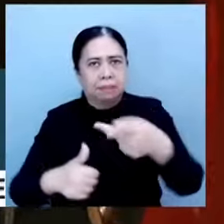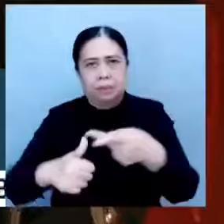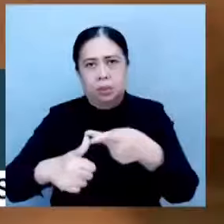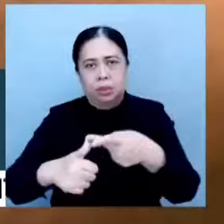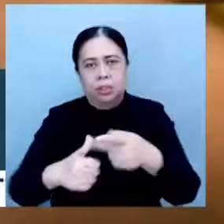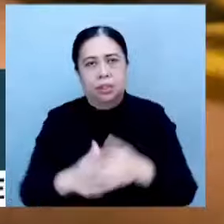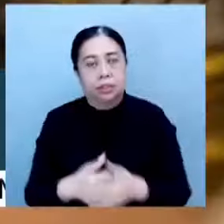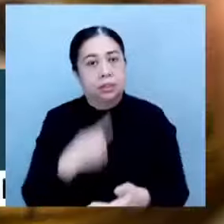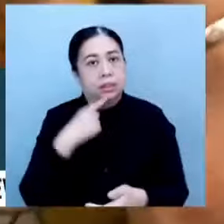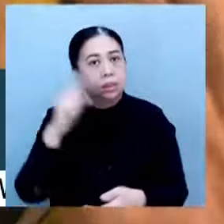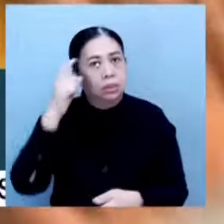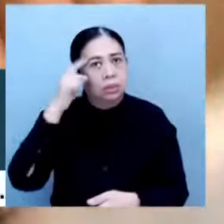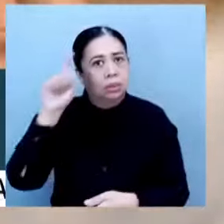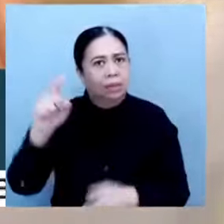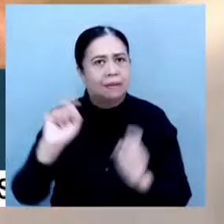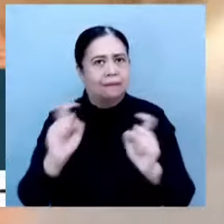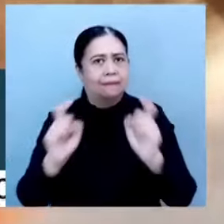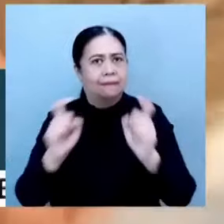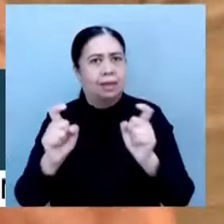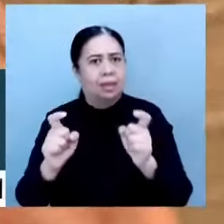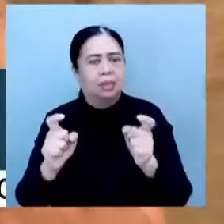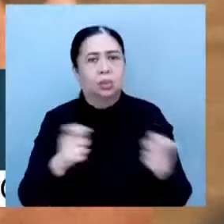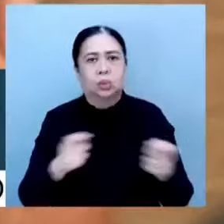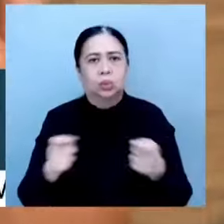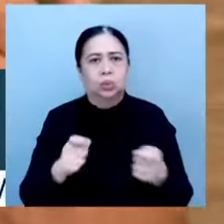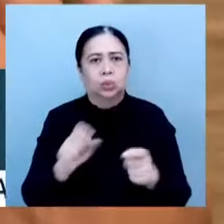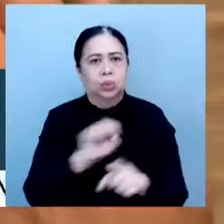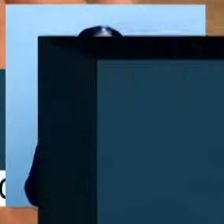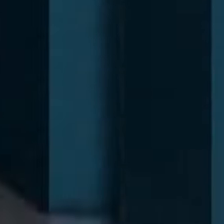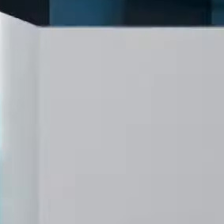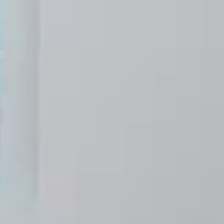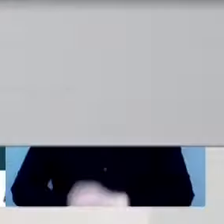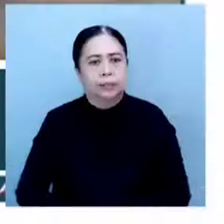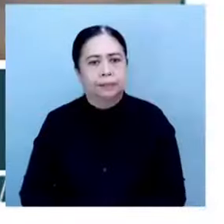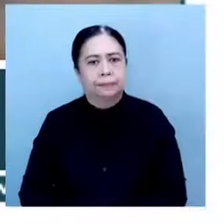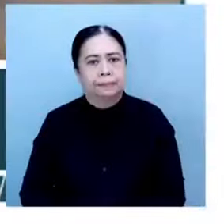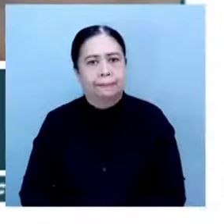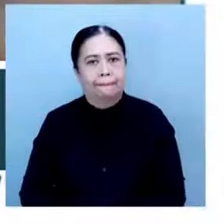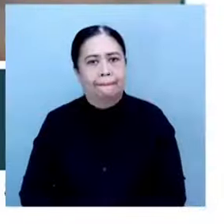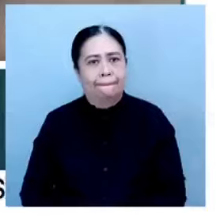adds government should act fast to control the situation.